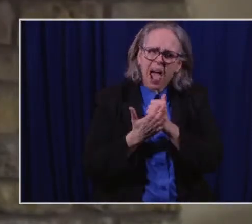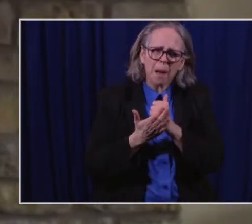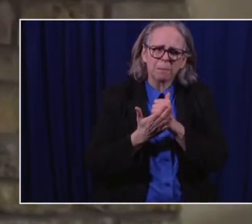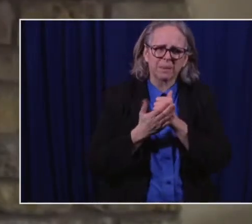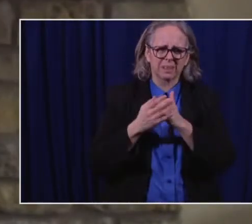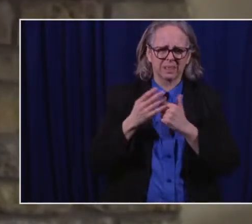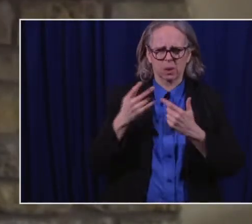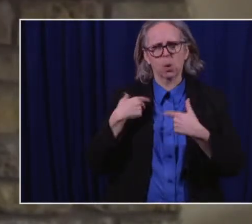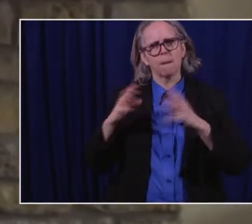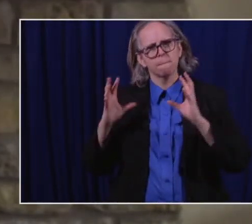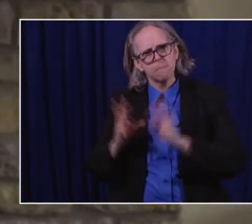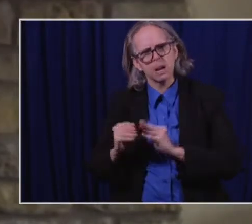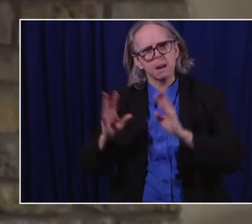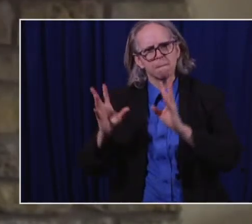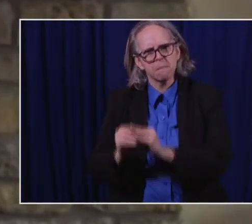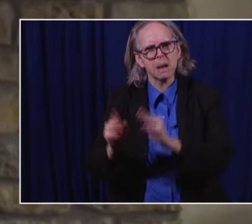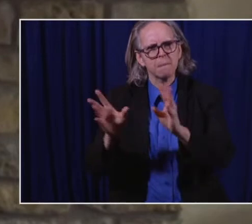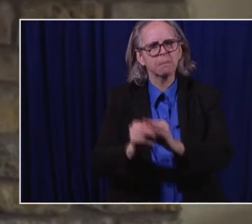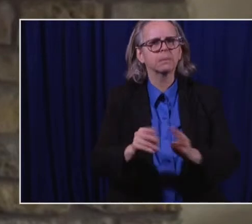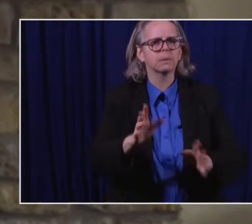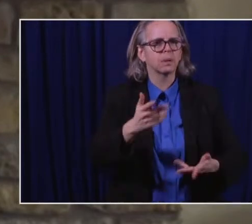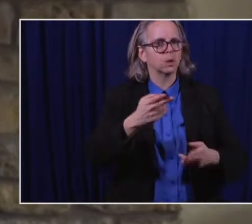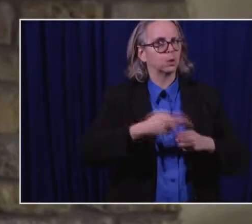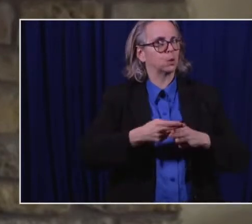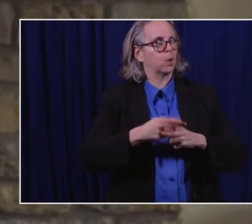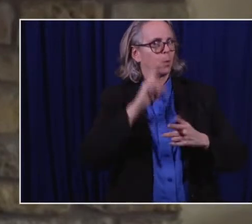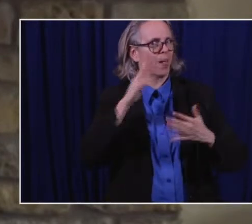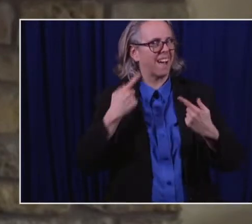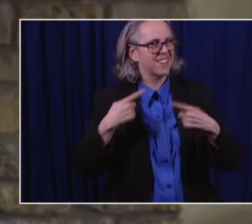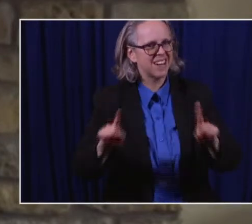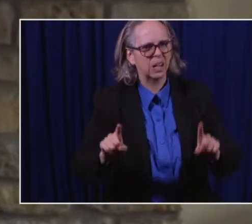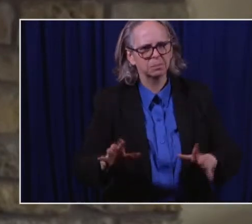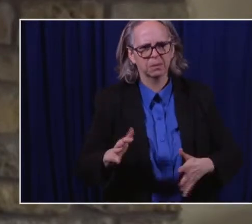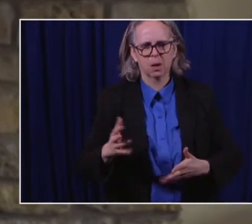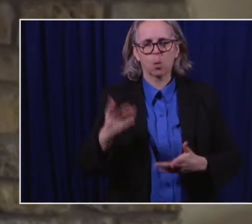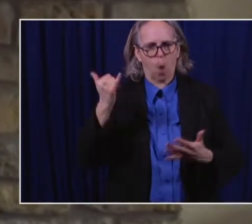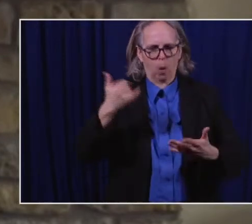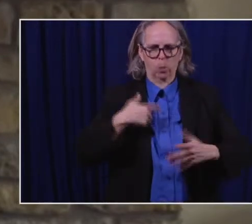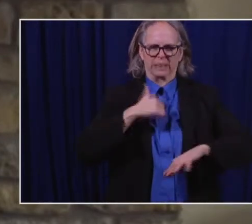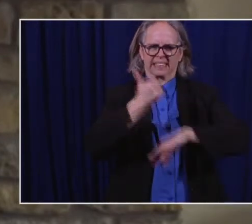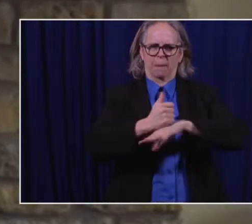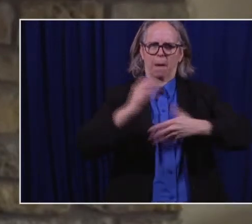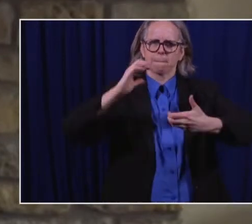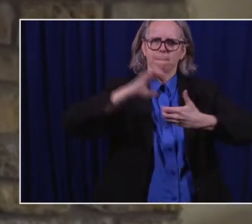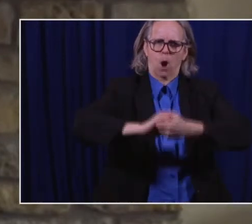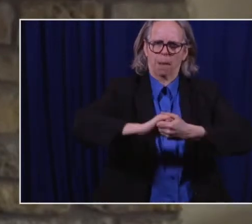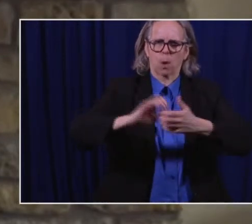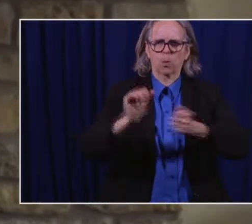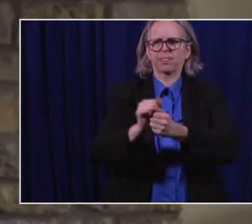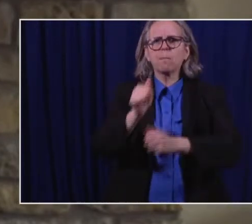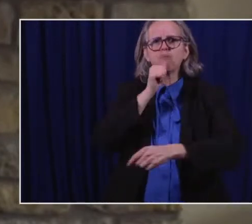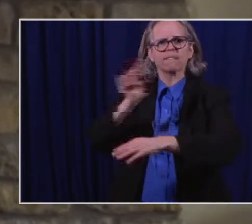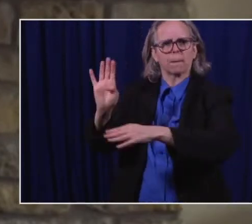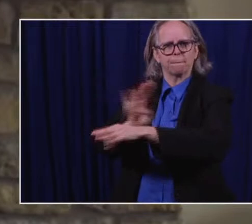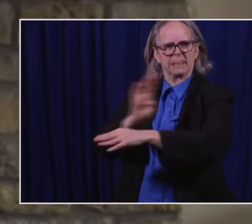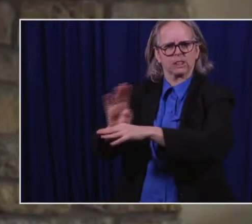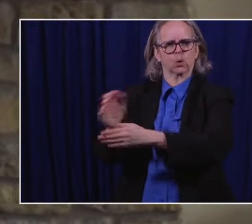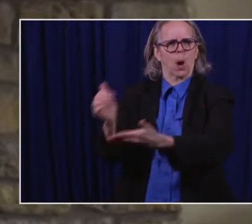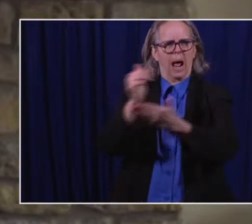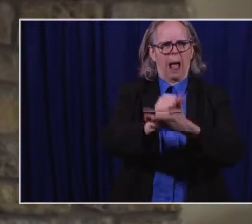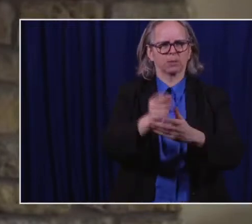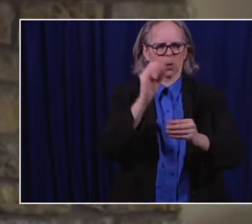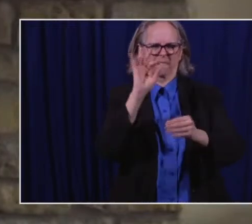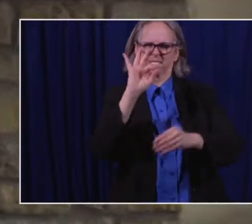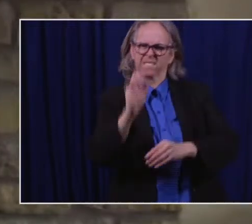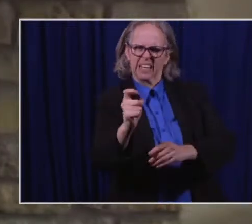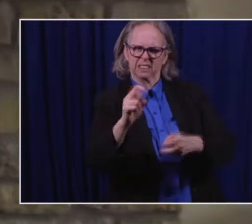private sector, quite candidly, to run the unemployment section. I can make all the excuses in the world. I could stand here, but that doesn't do